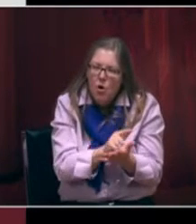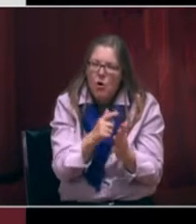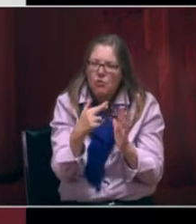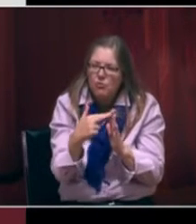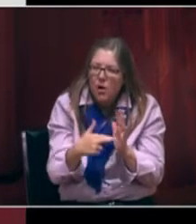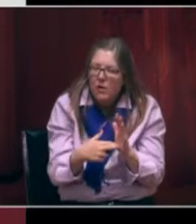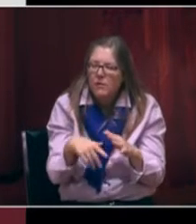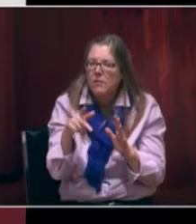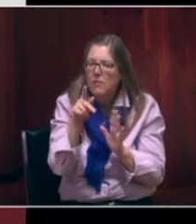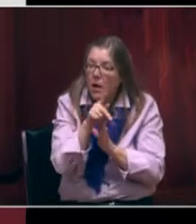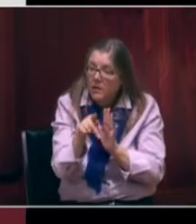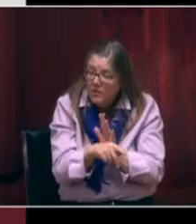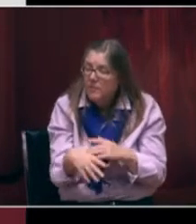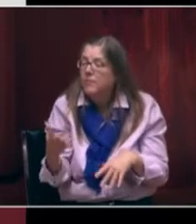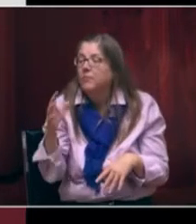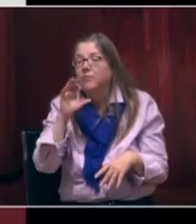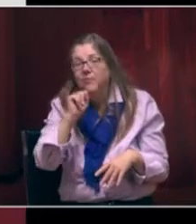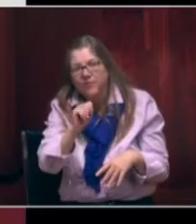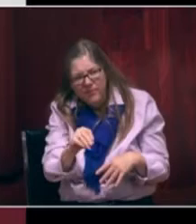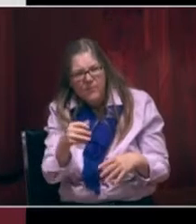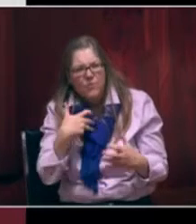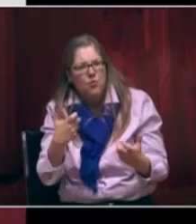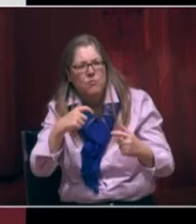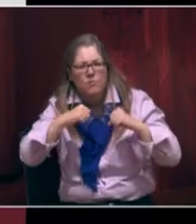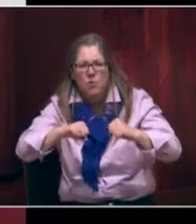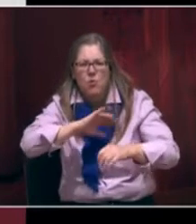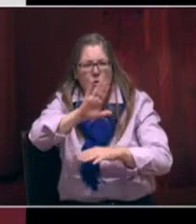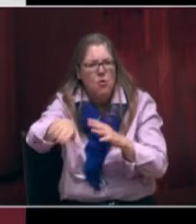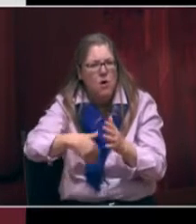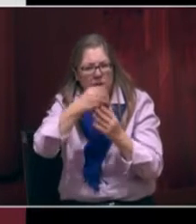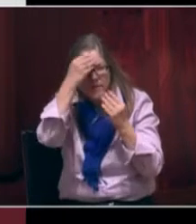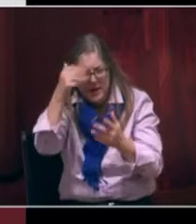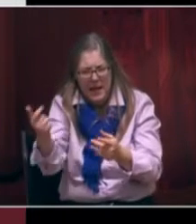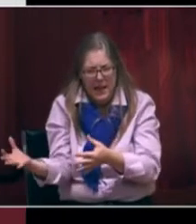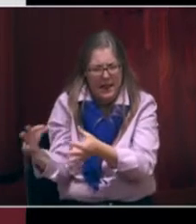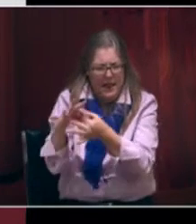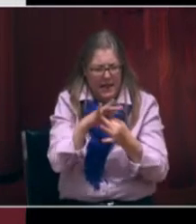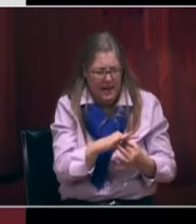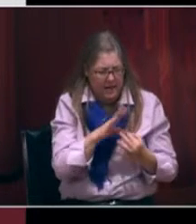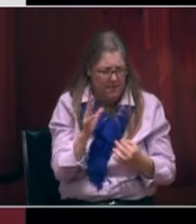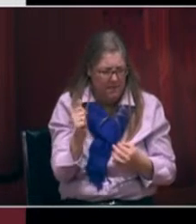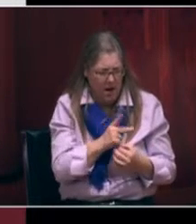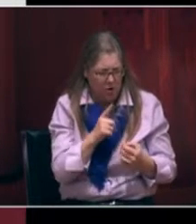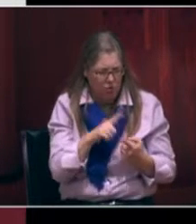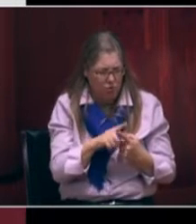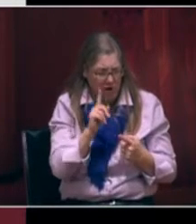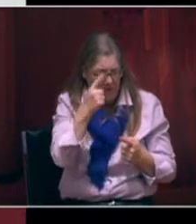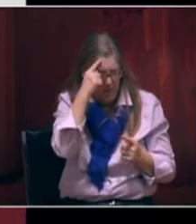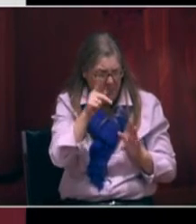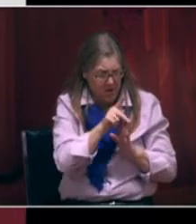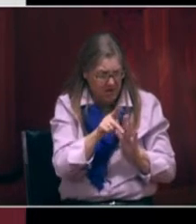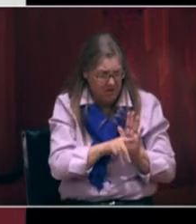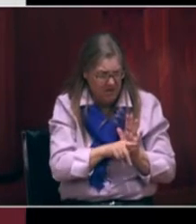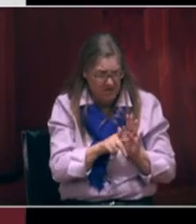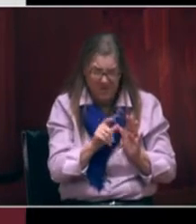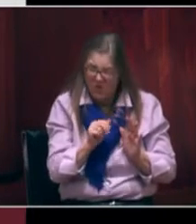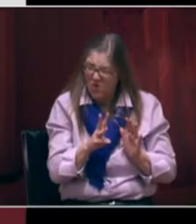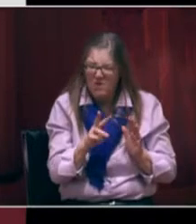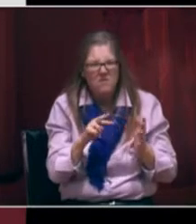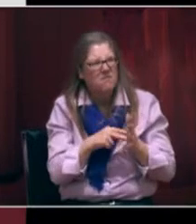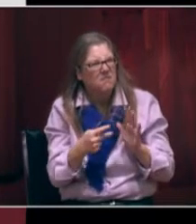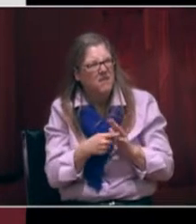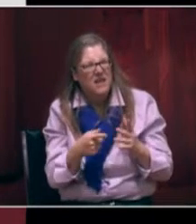that means, because when I say I want you to protect all information types that you can link back to a law, regulation, and government-wide policy, that probably means